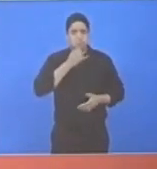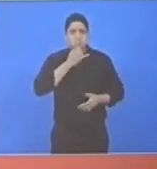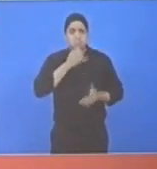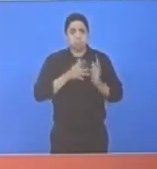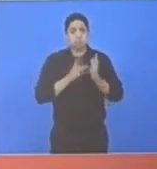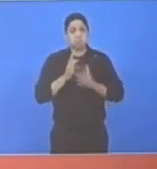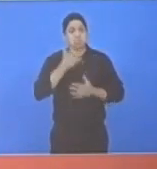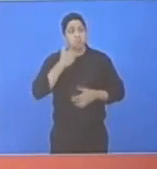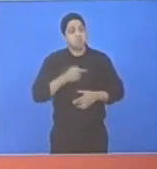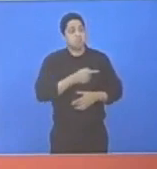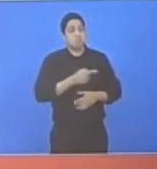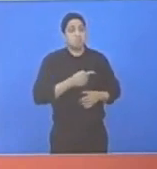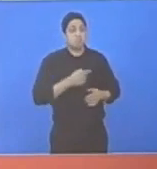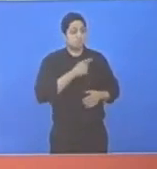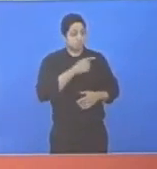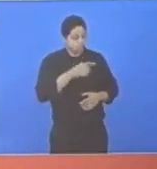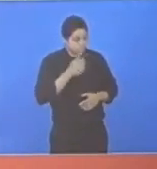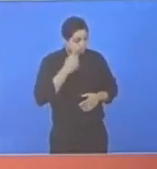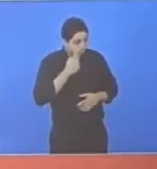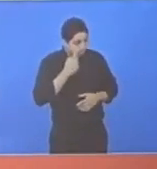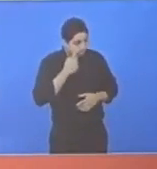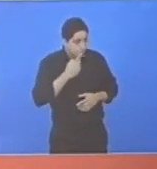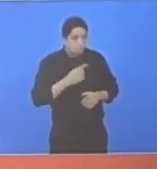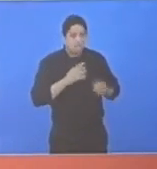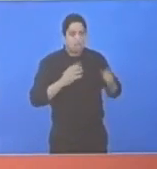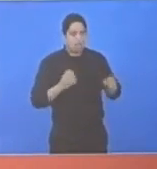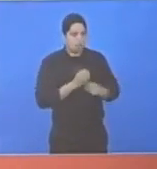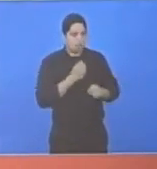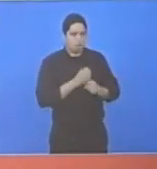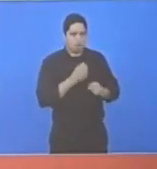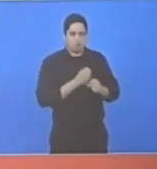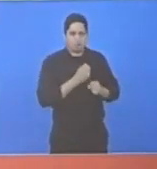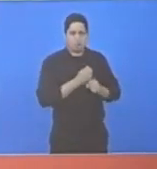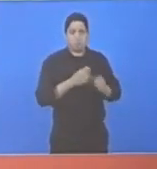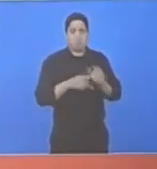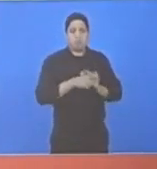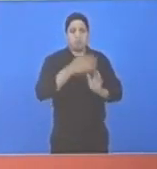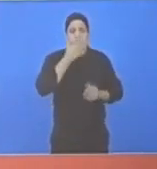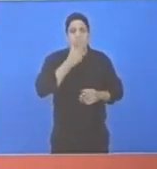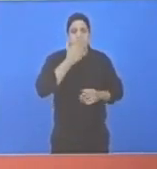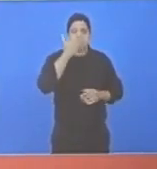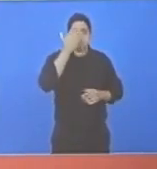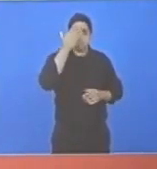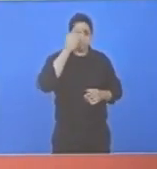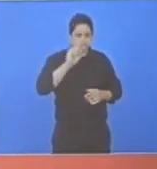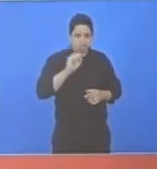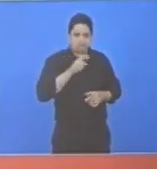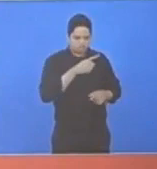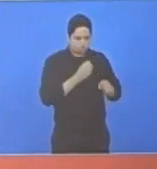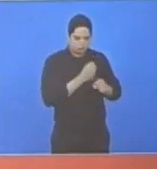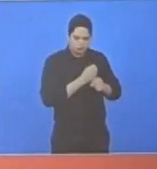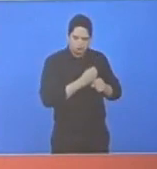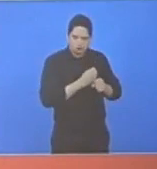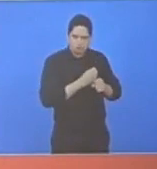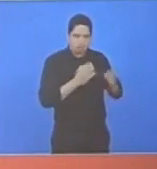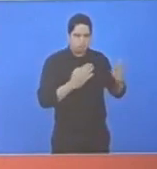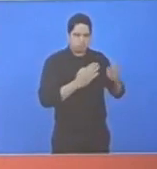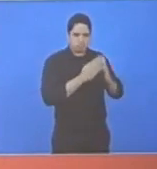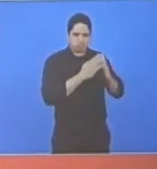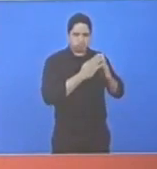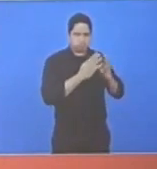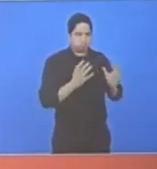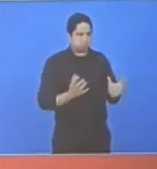are fulfilled. So the once he said to the disciple, you are seeing the temple, a great